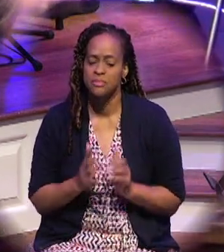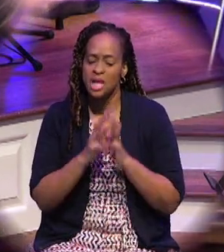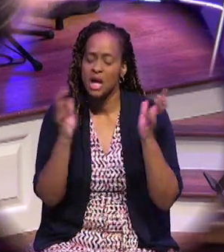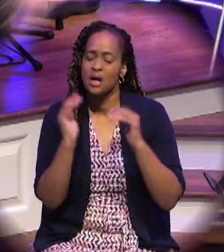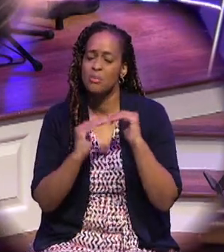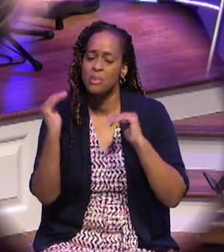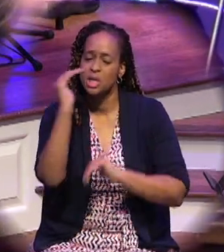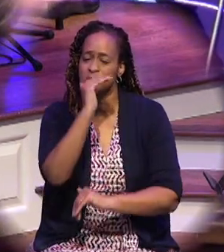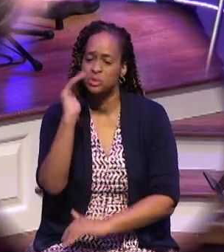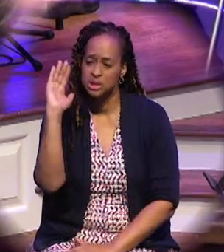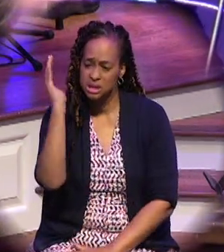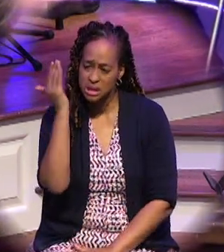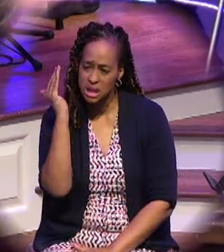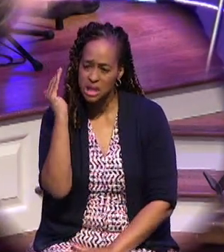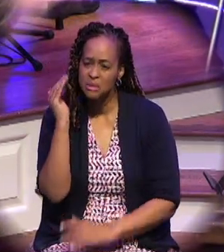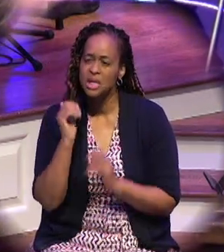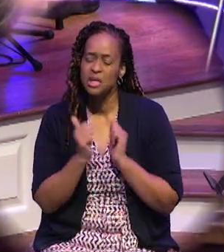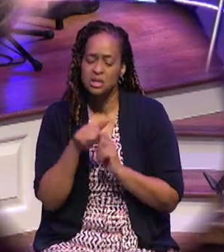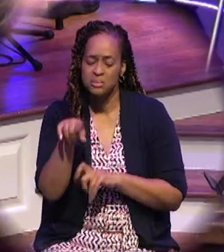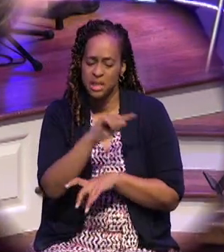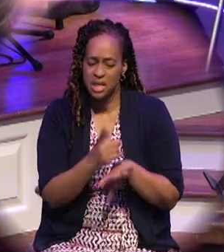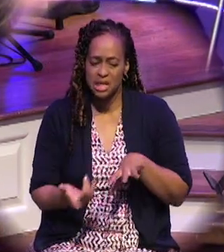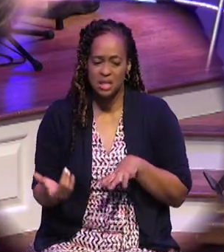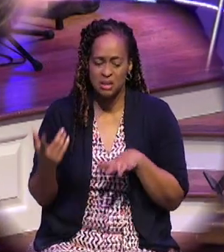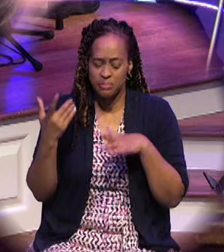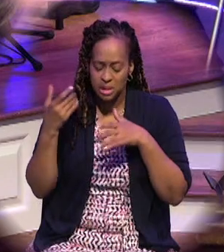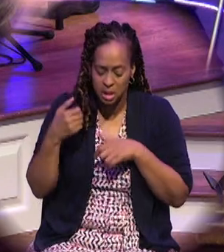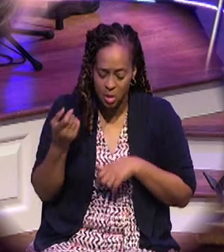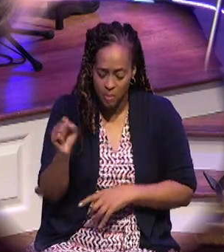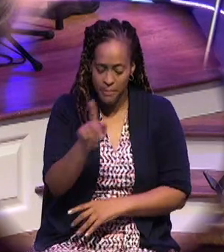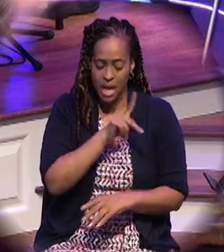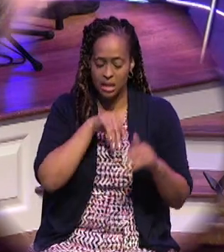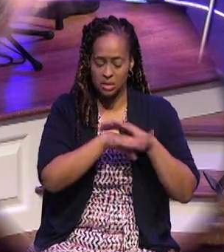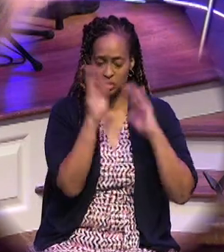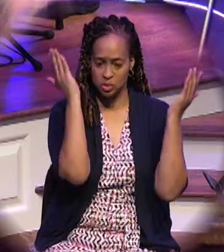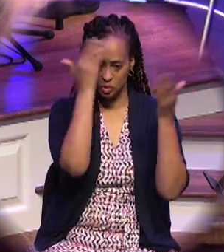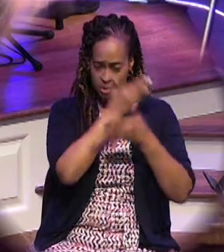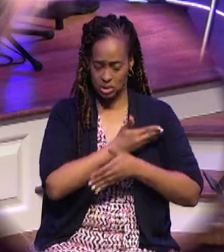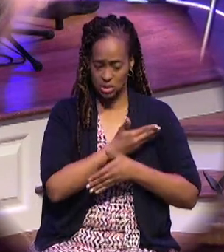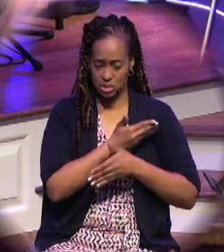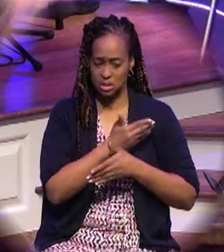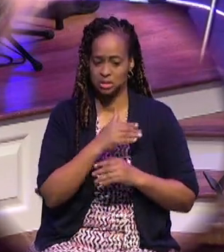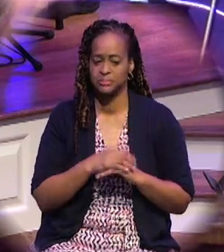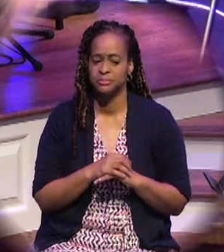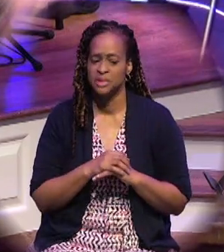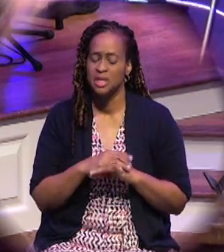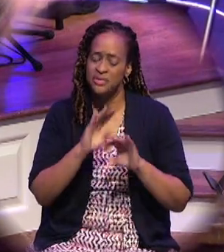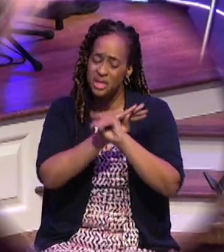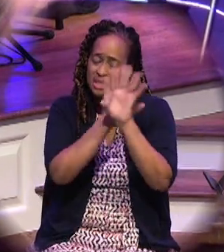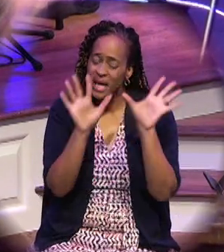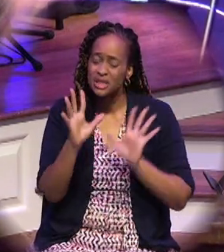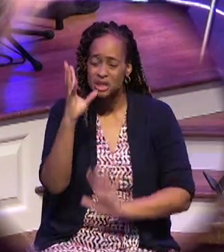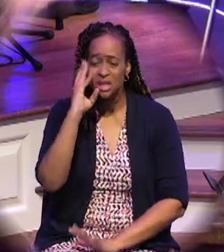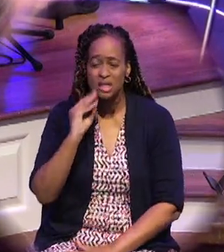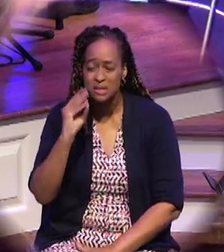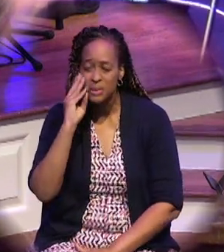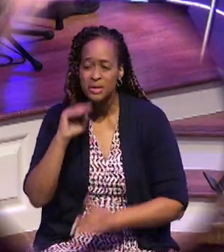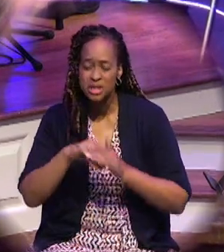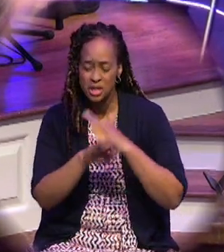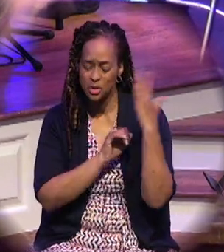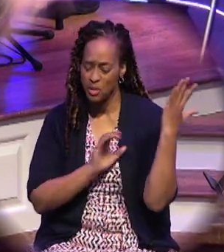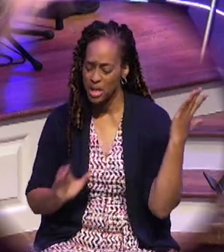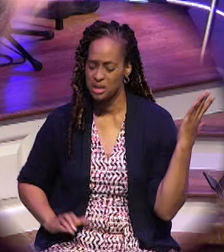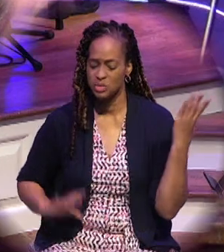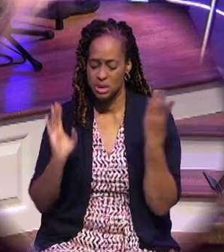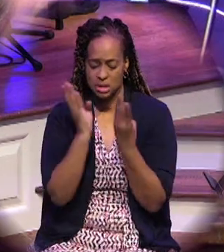would have seemed then to be plunged into that darkness when the light that she had known in Christ was taken